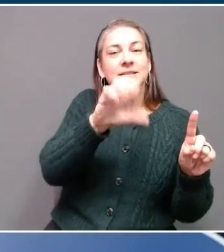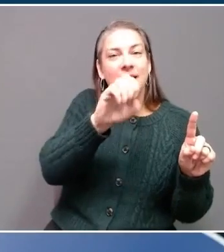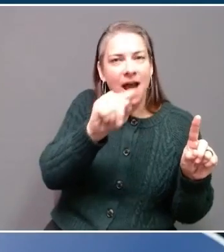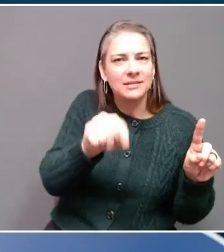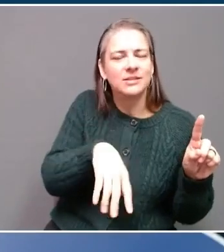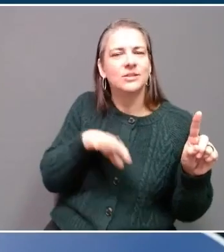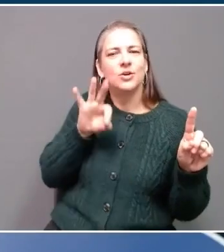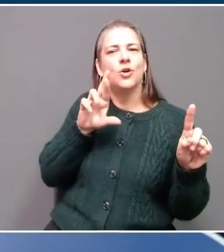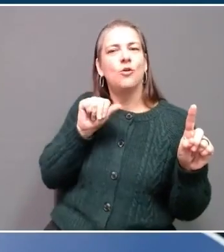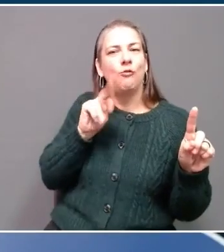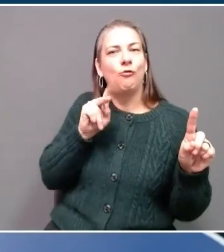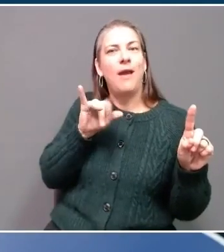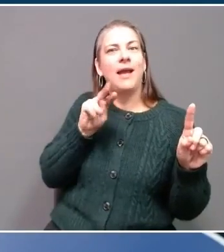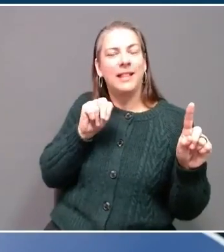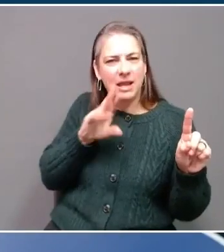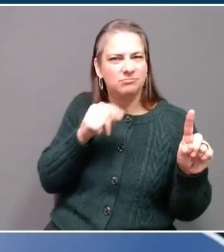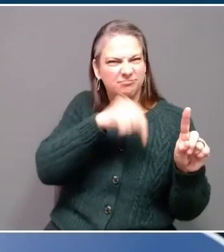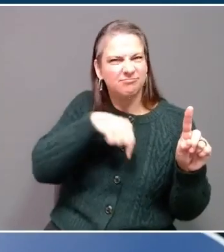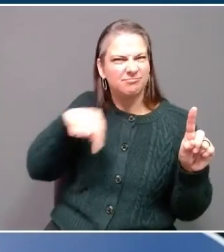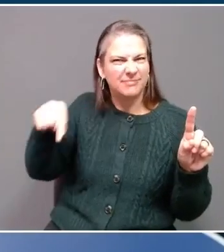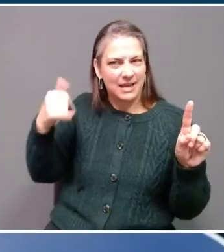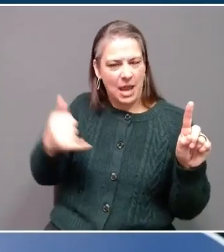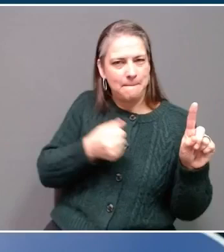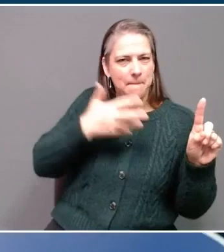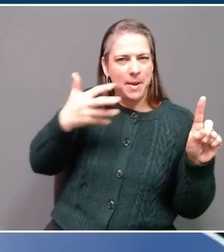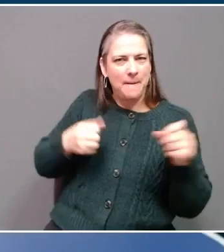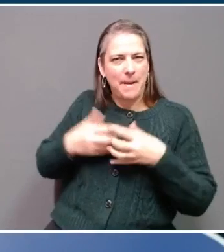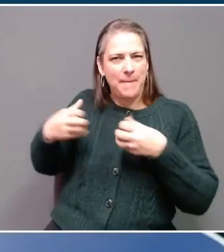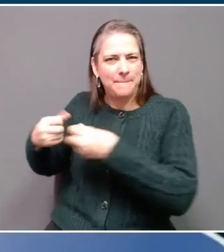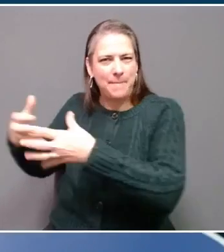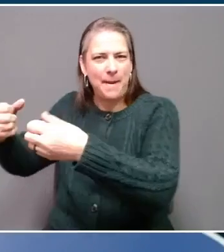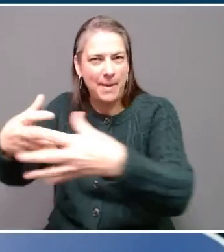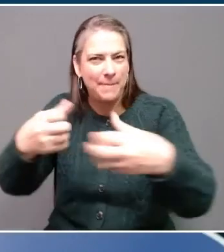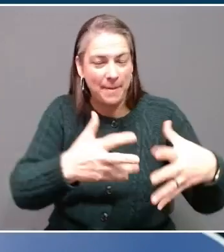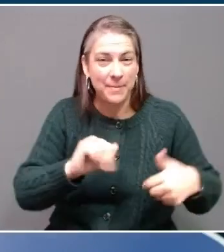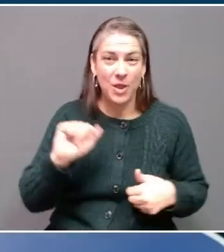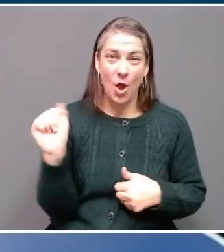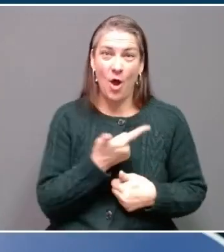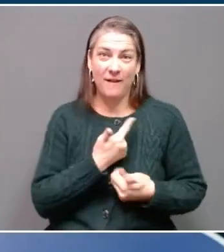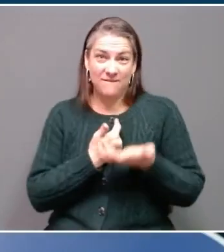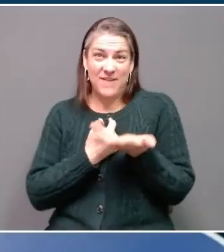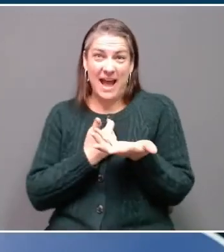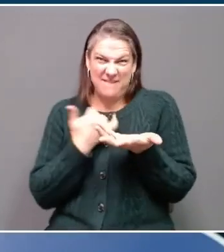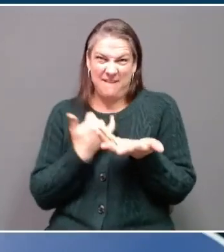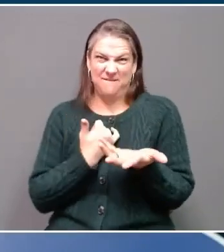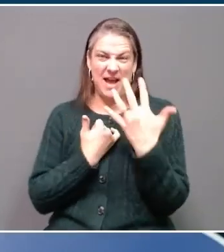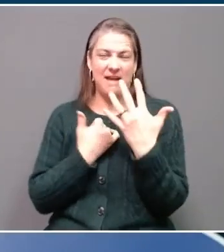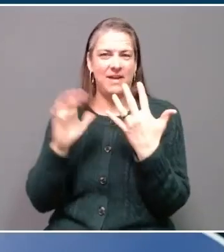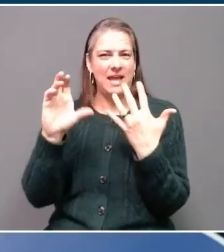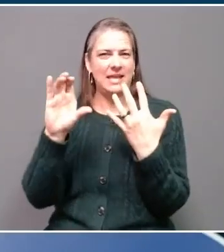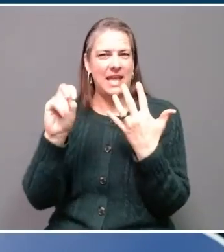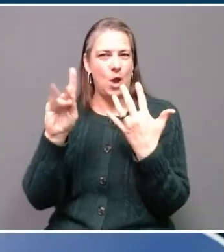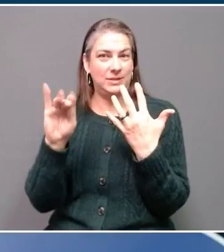recruiting graduating seniors, businesses, and post-secondary and community partners in all 5 of those counties. So if you're a graduating senior in